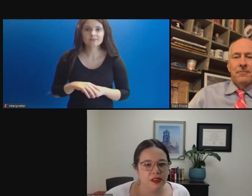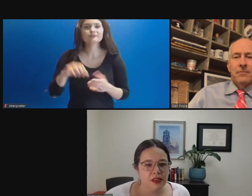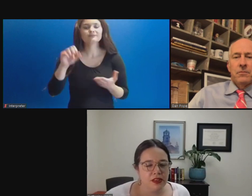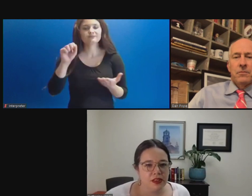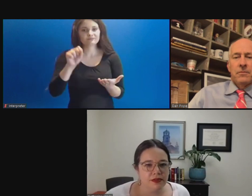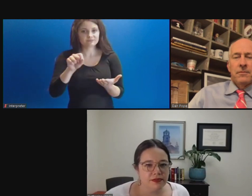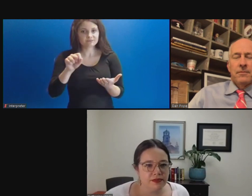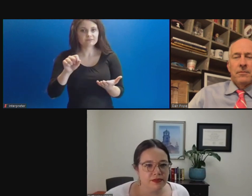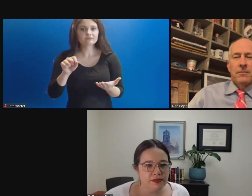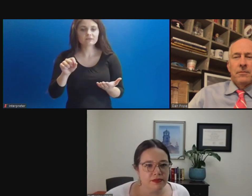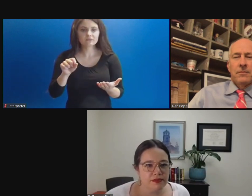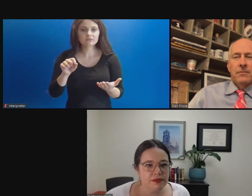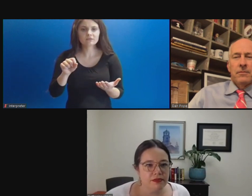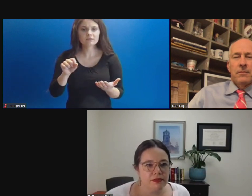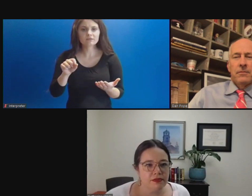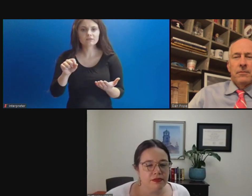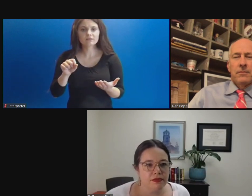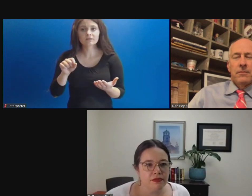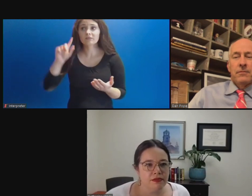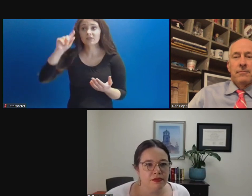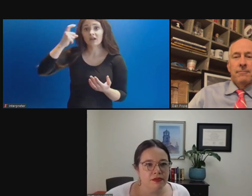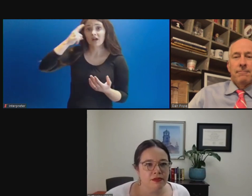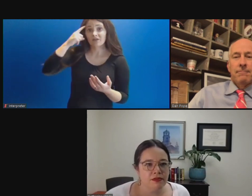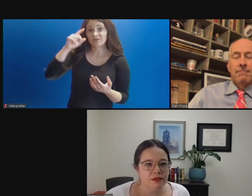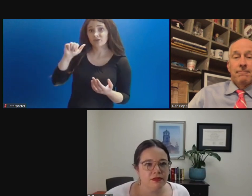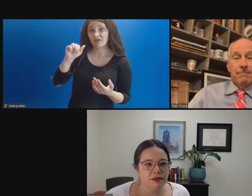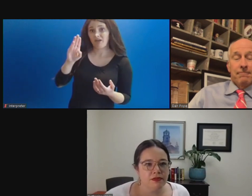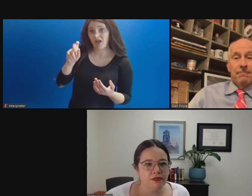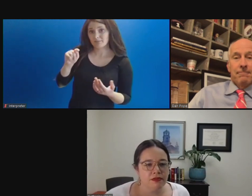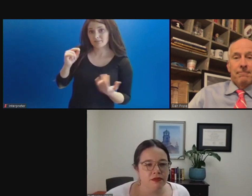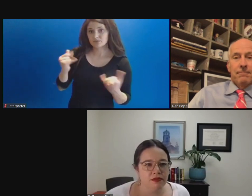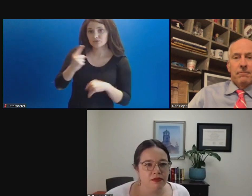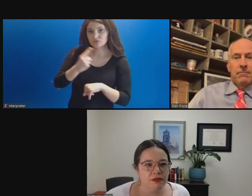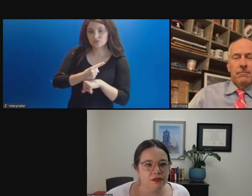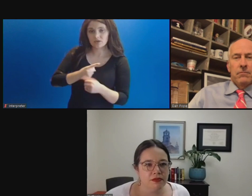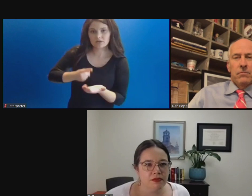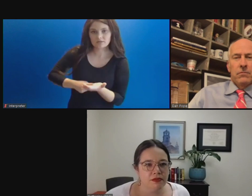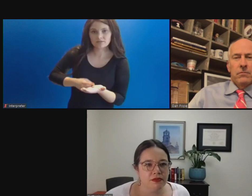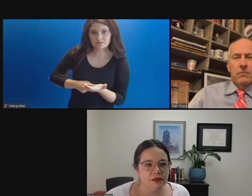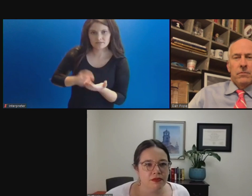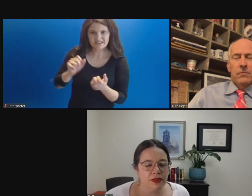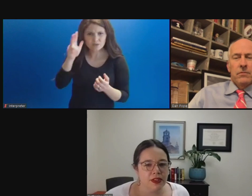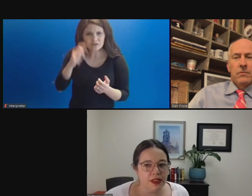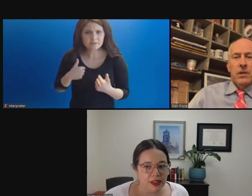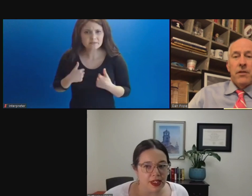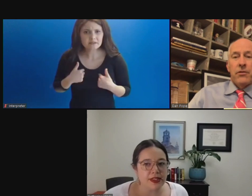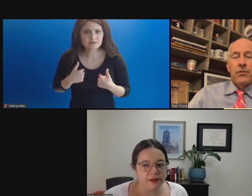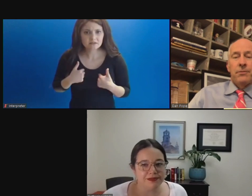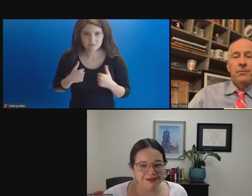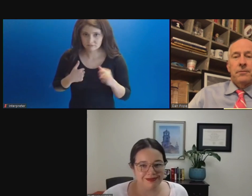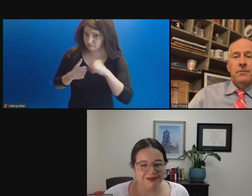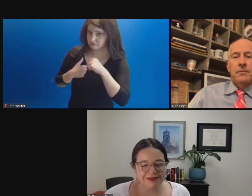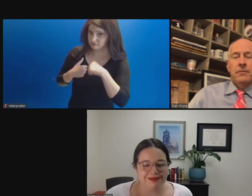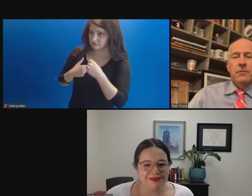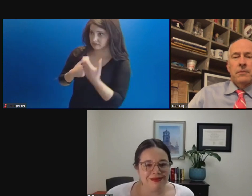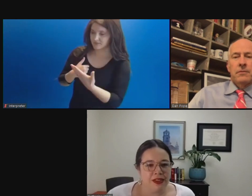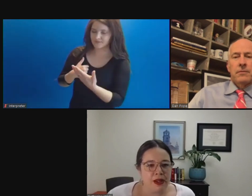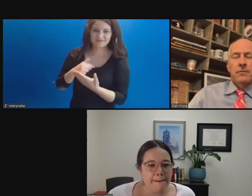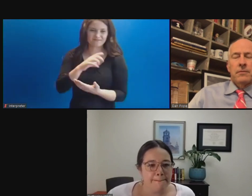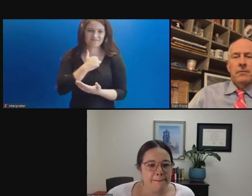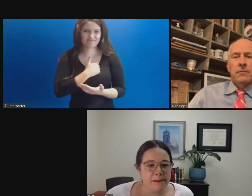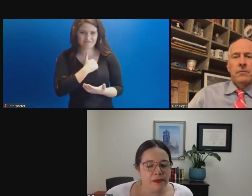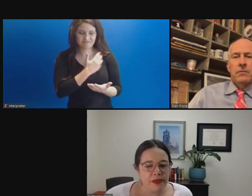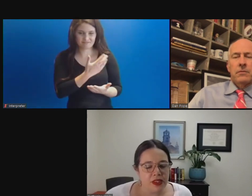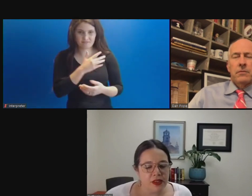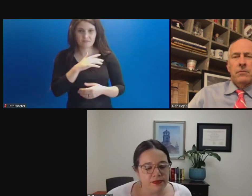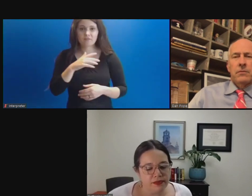Yes, at the direction of Governor Abbott today, can you hear me? Yes. Sorry about that. At